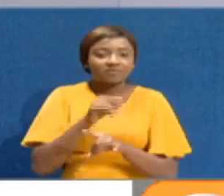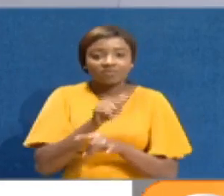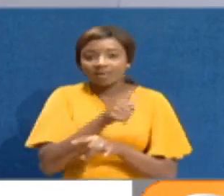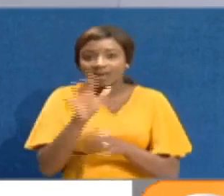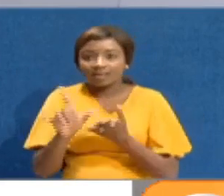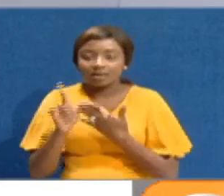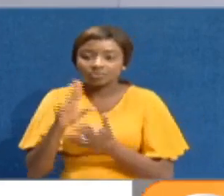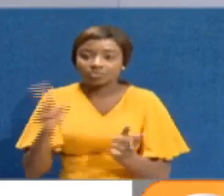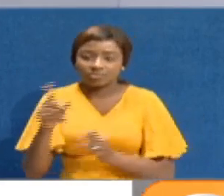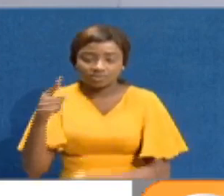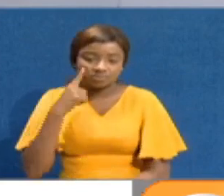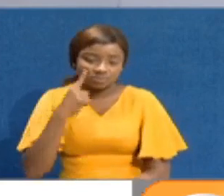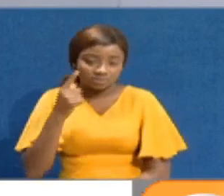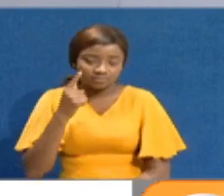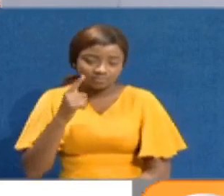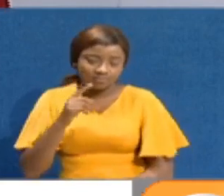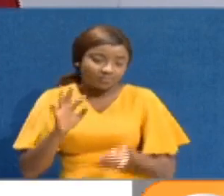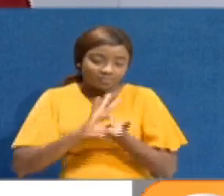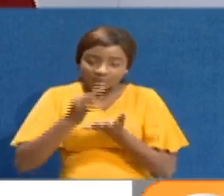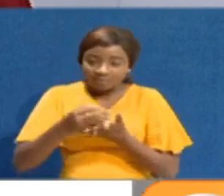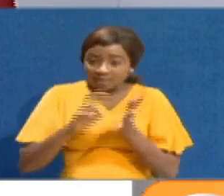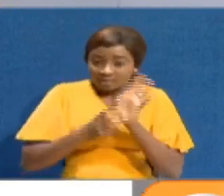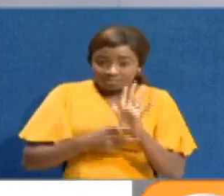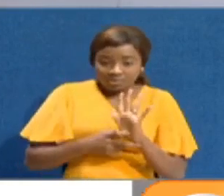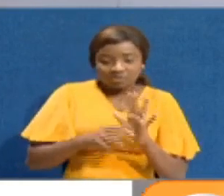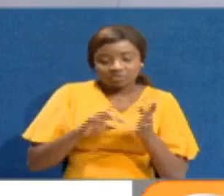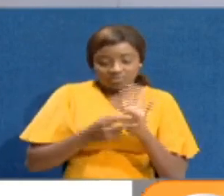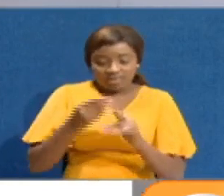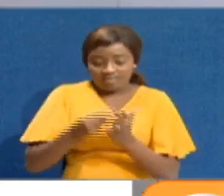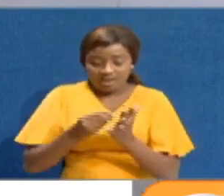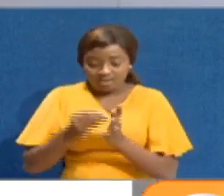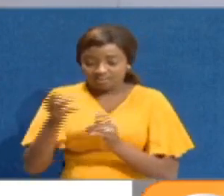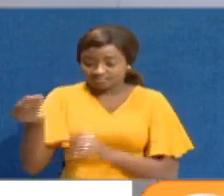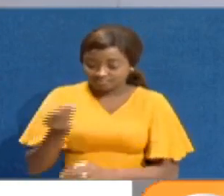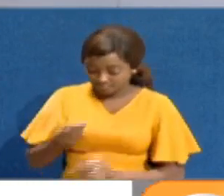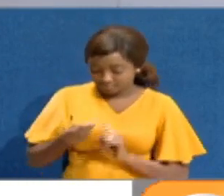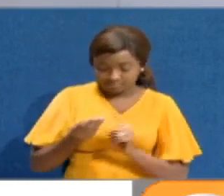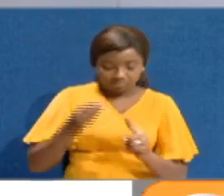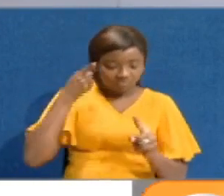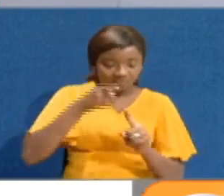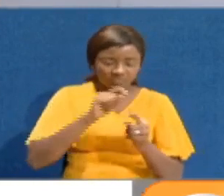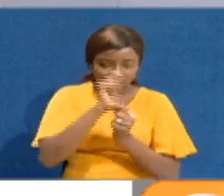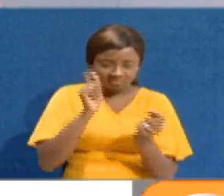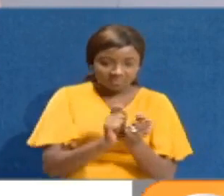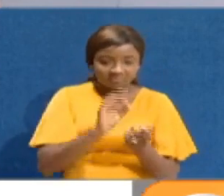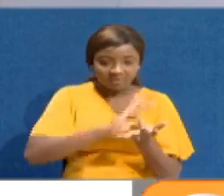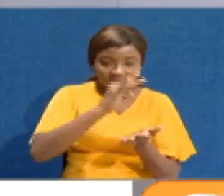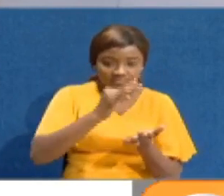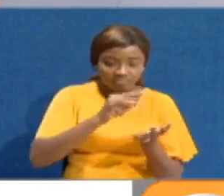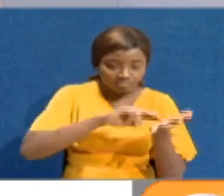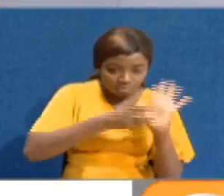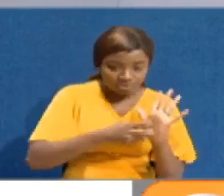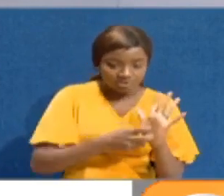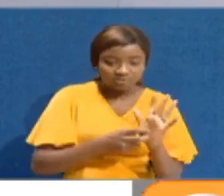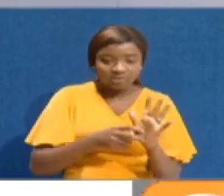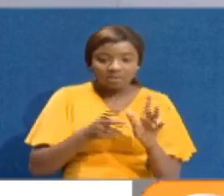which project fund projects. And so, you know, there would be the money that would be coming in specific to a project. The disbursement of that would take much